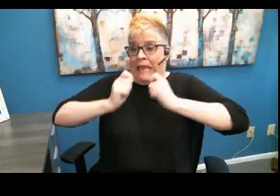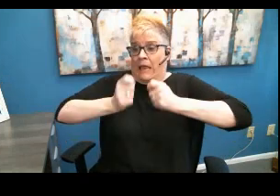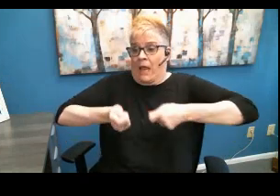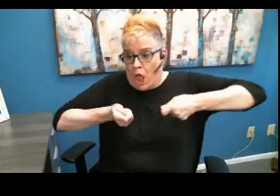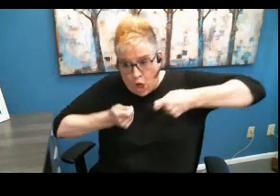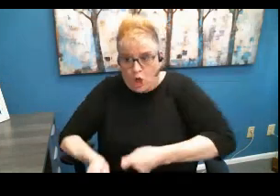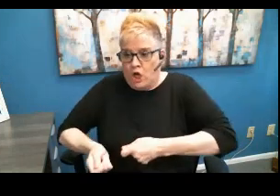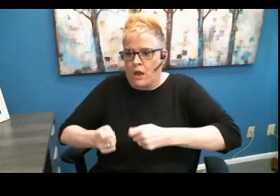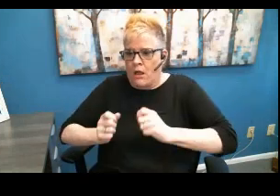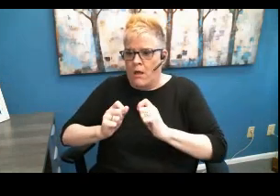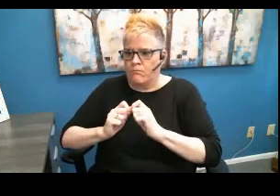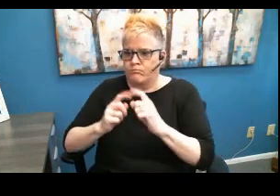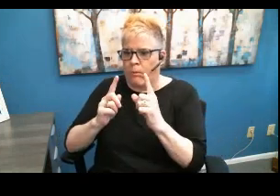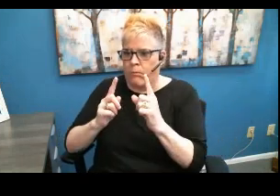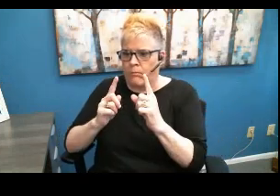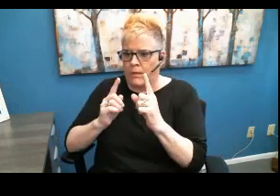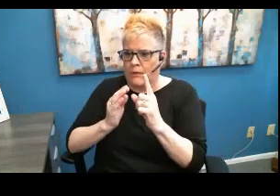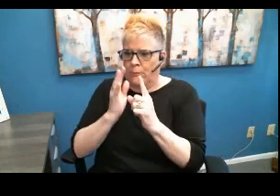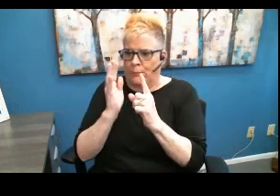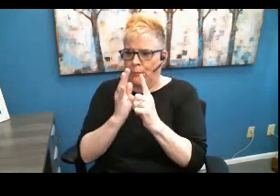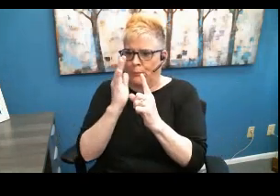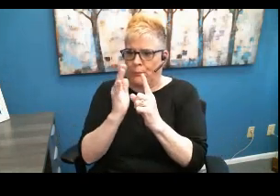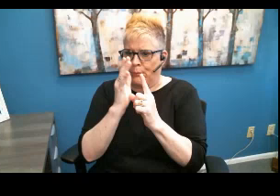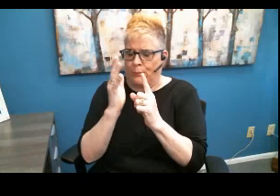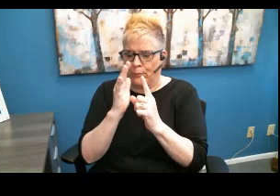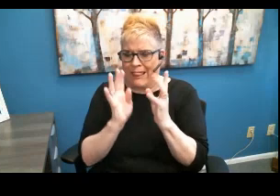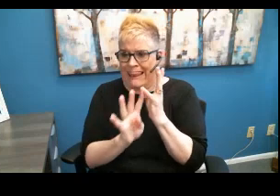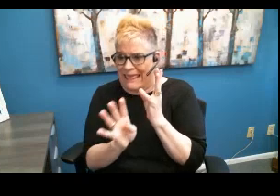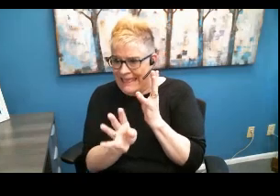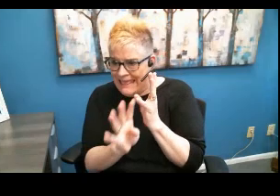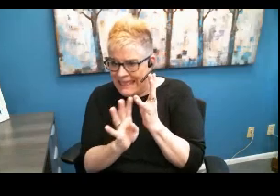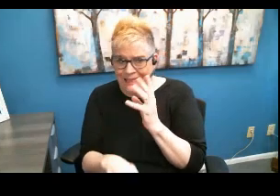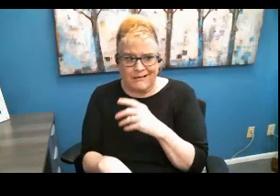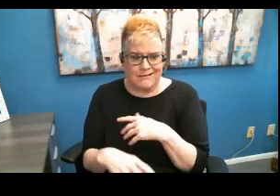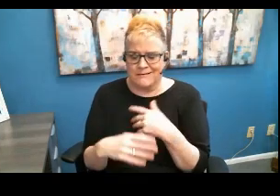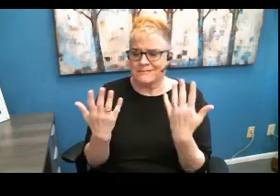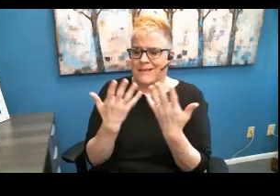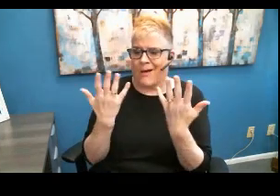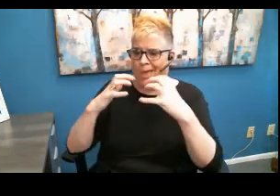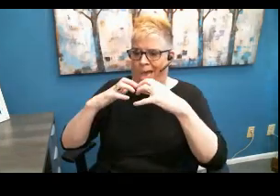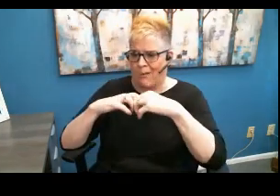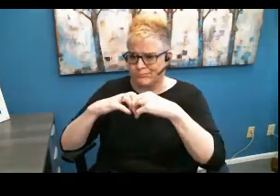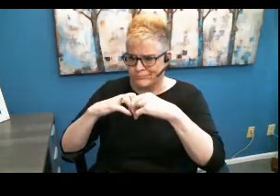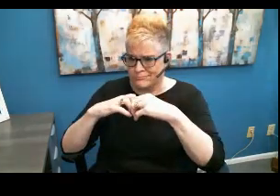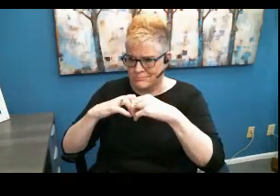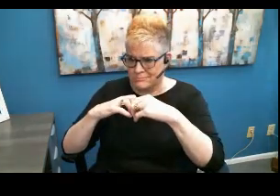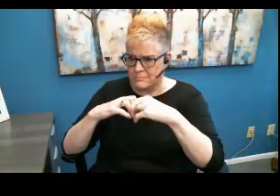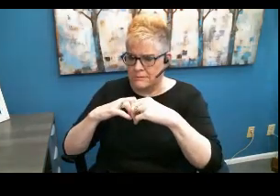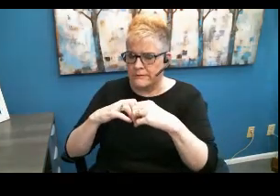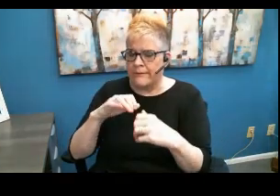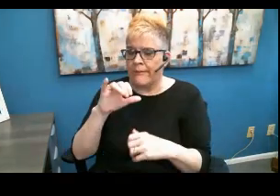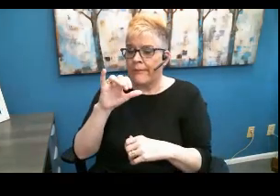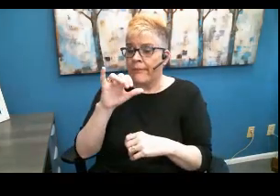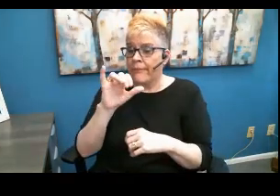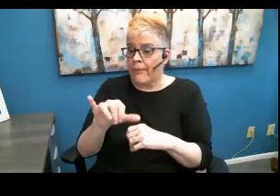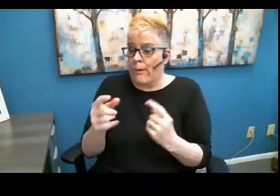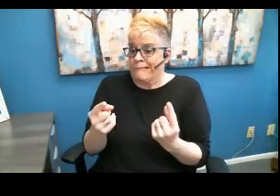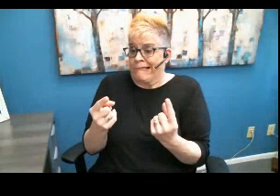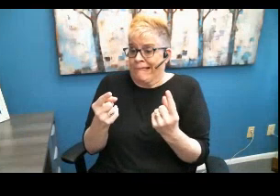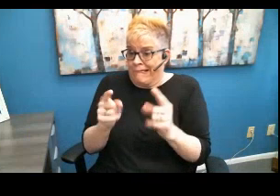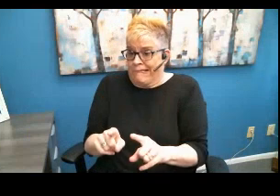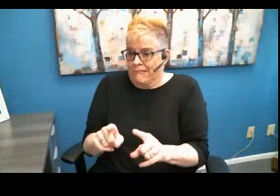have a gas emergency, or you have a leak where you have to shut the line down. Those circumstances, it could